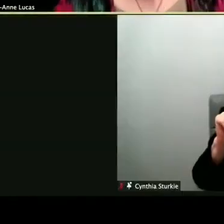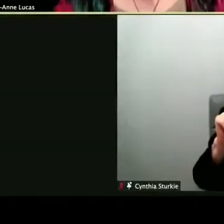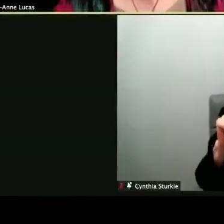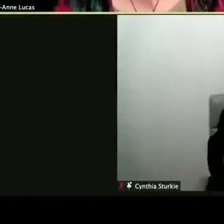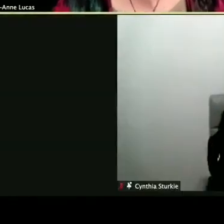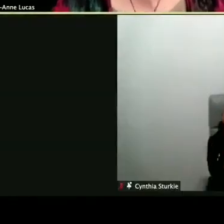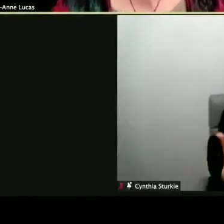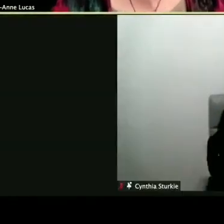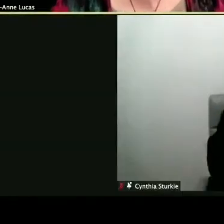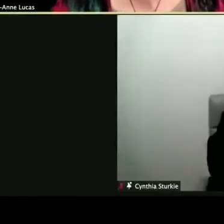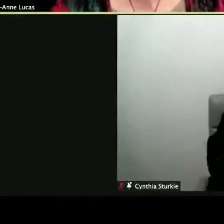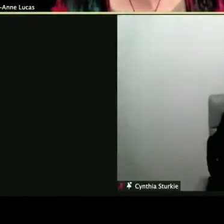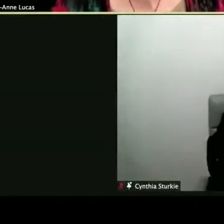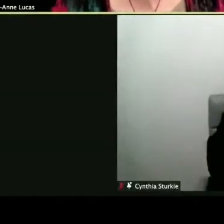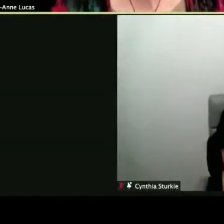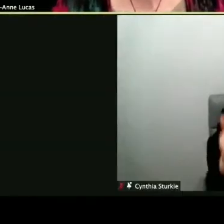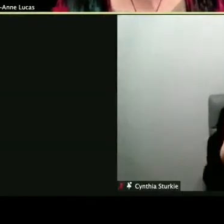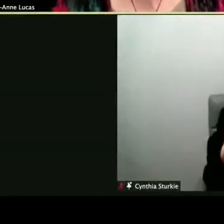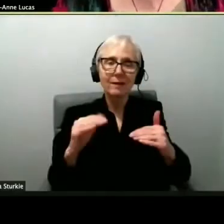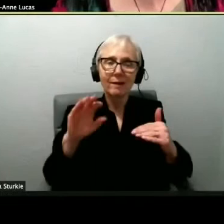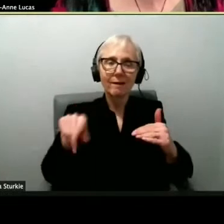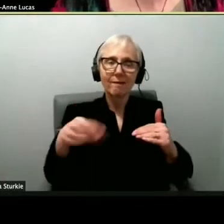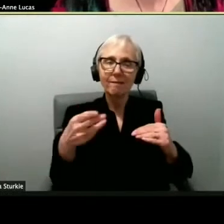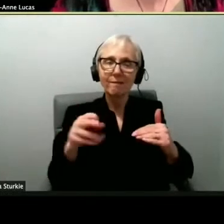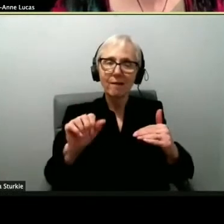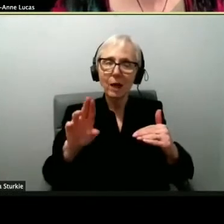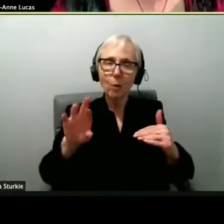Thank you. And the next person is Farrell Clark.